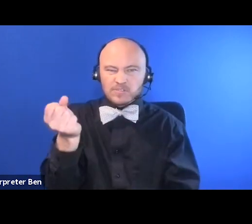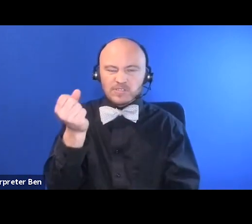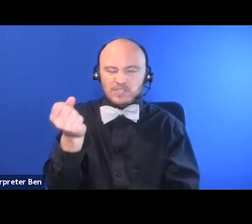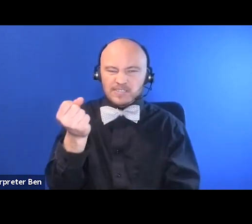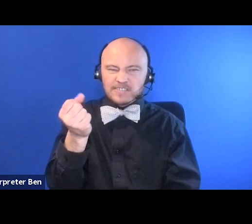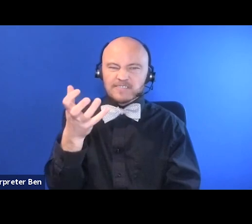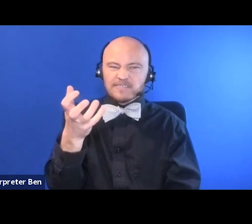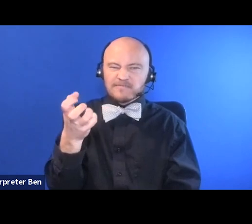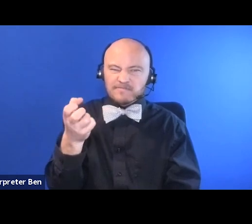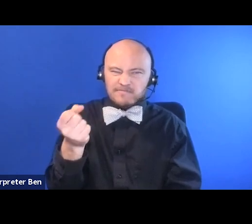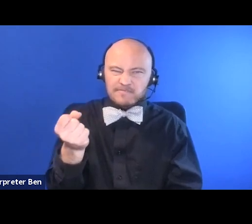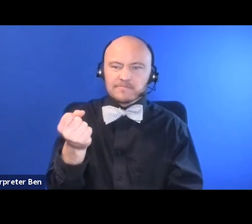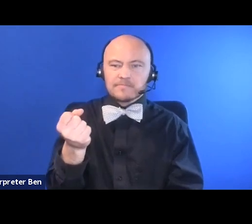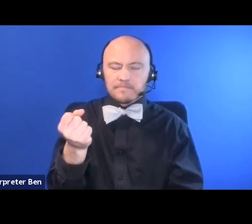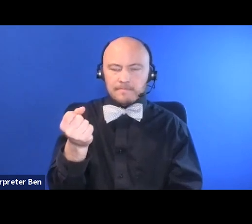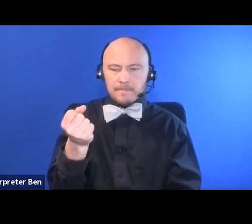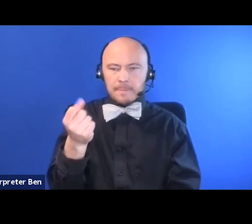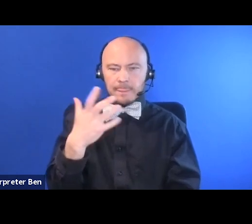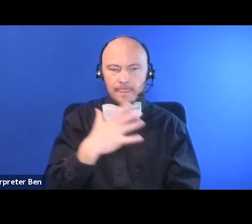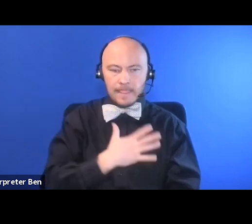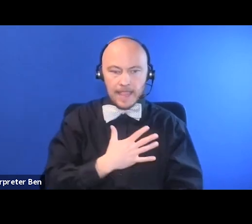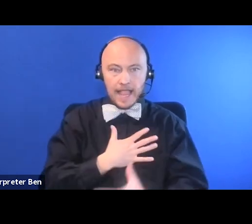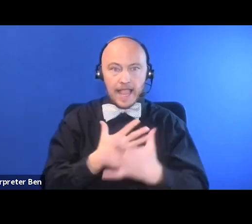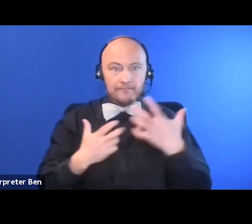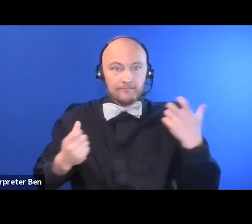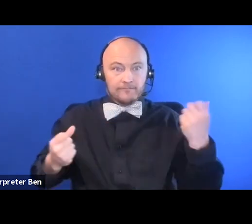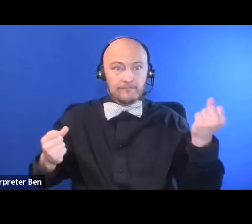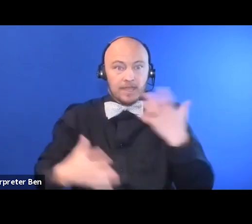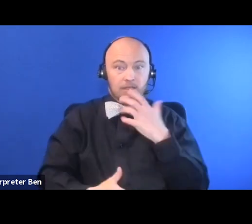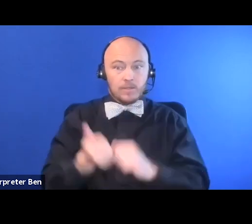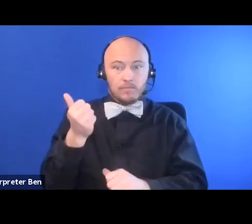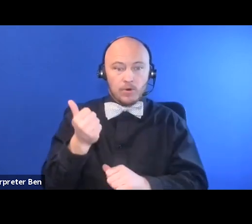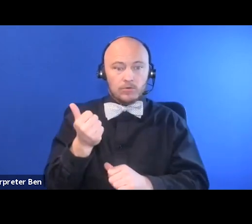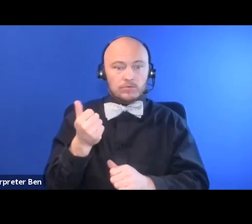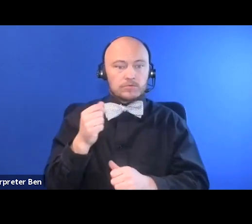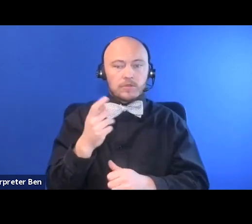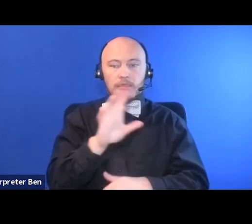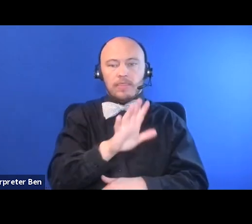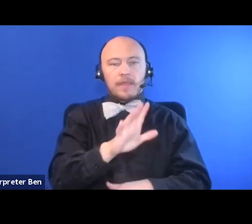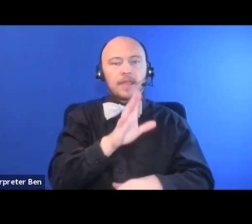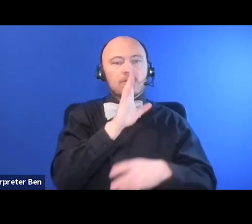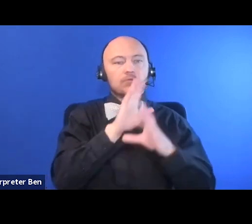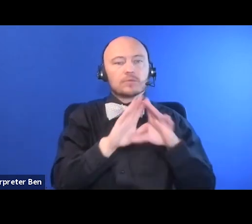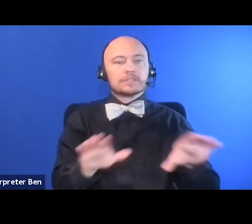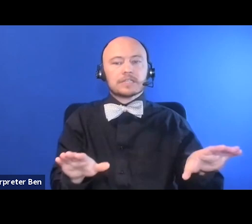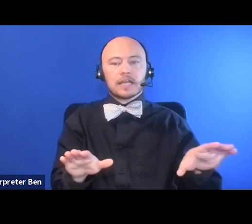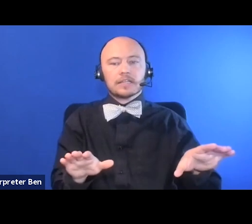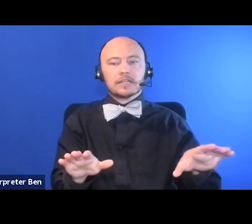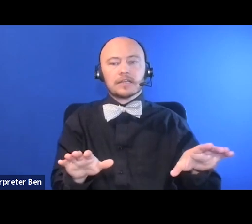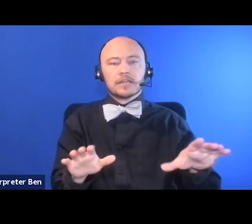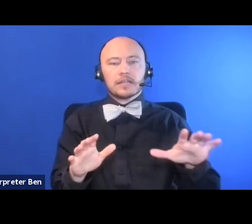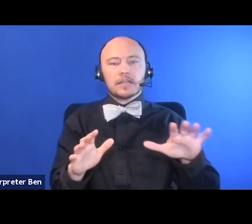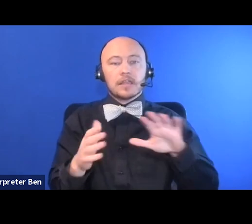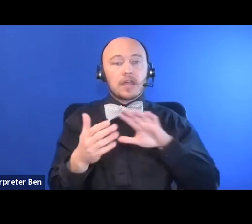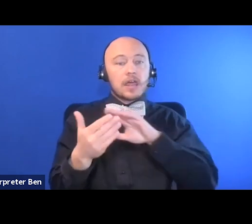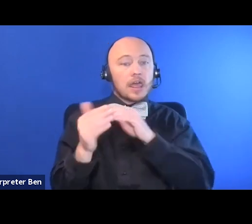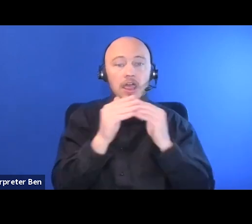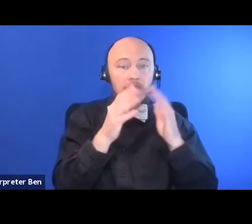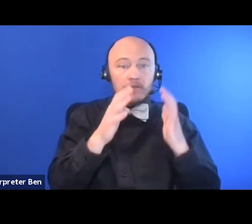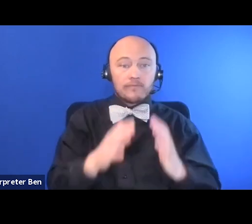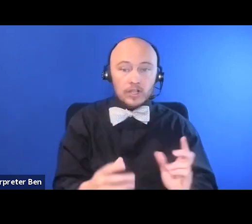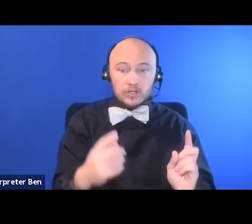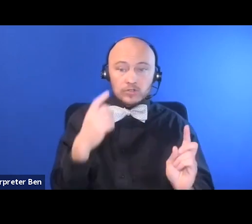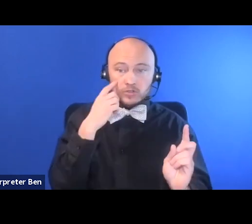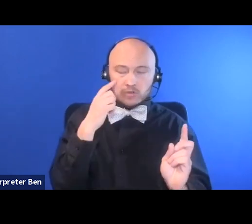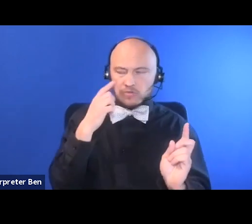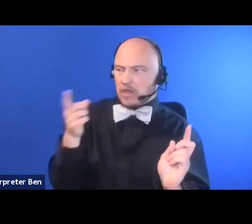uncoiling. What I feared more was their silence. The villagers thought that you would